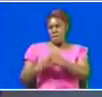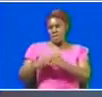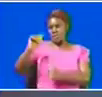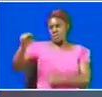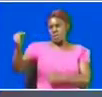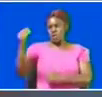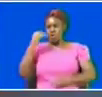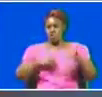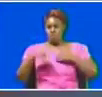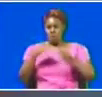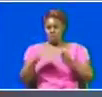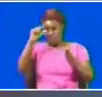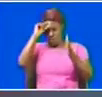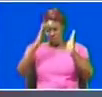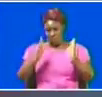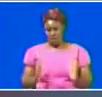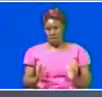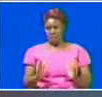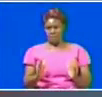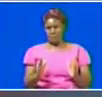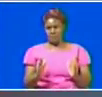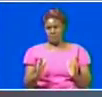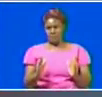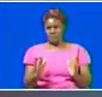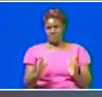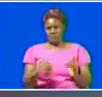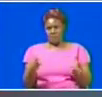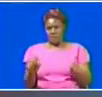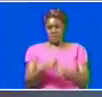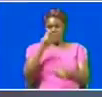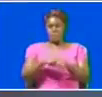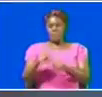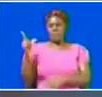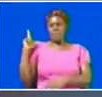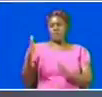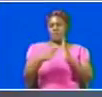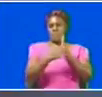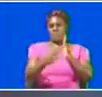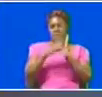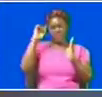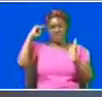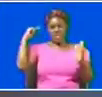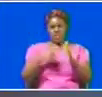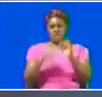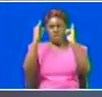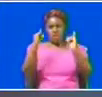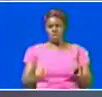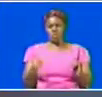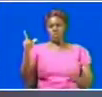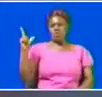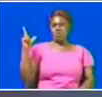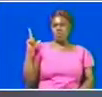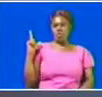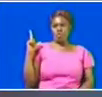shilling graft case against Ojamong is on at a time legal experts continue to digest new rules gazetted by the